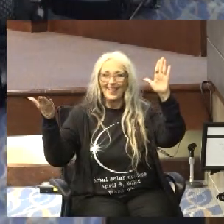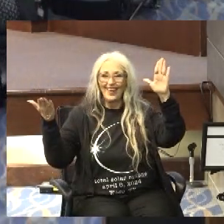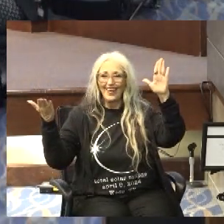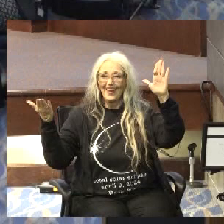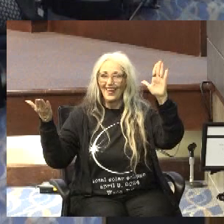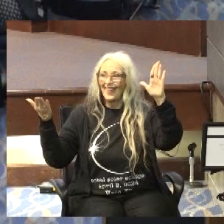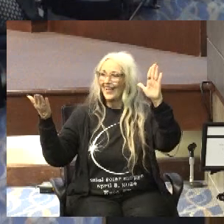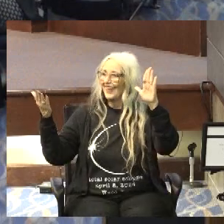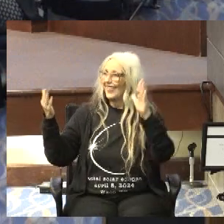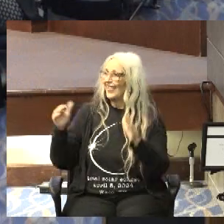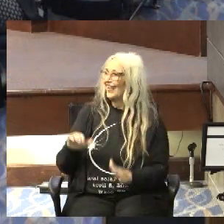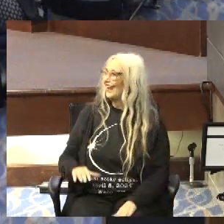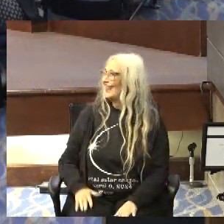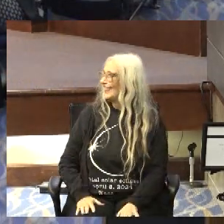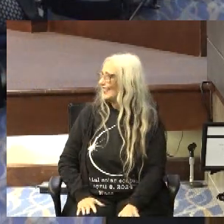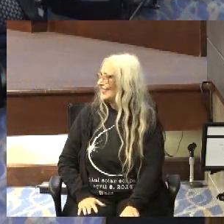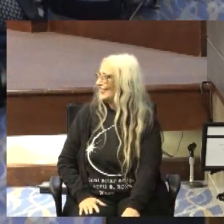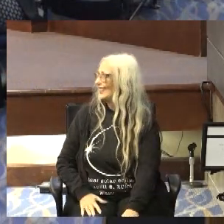she's